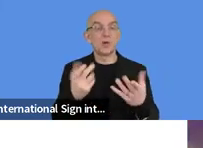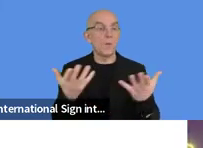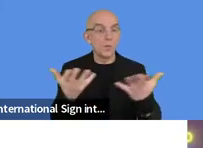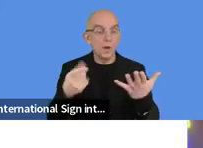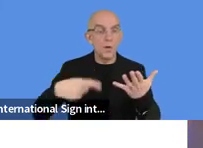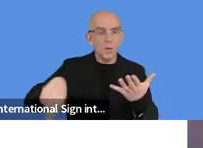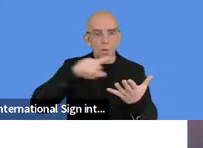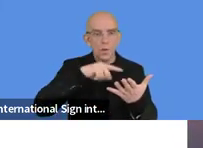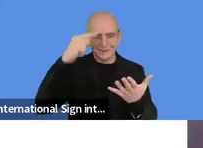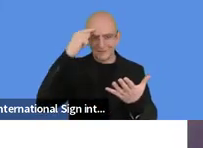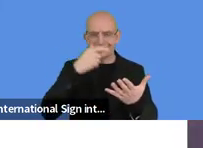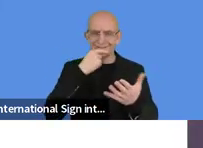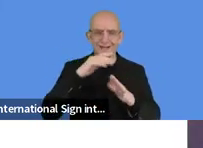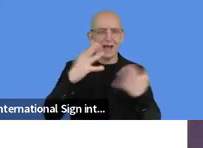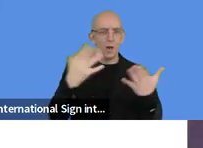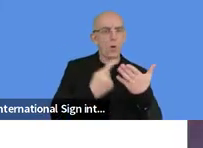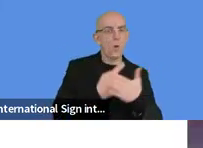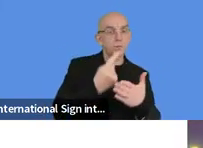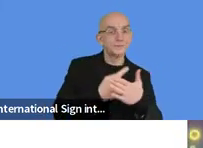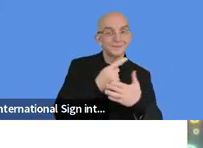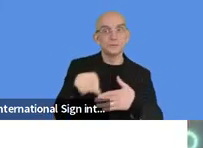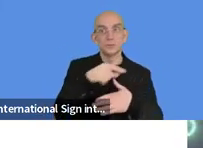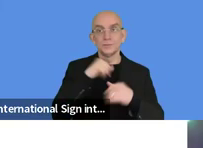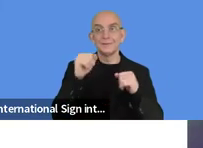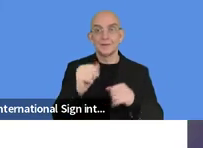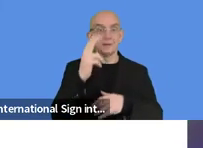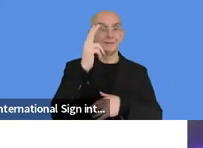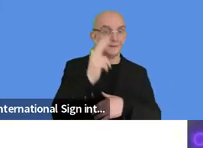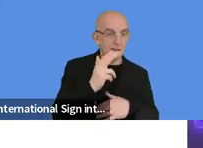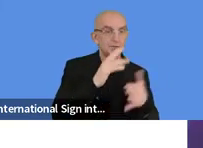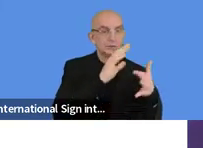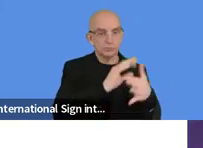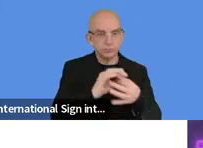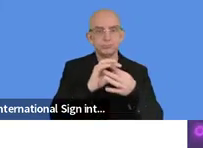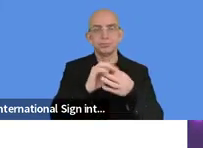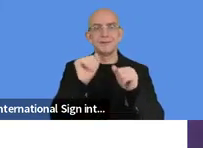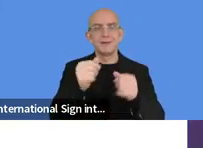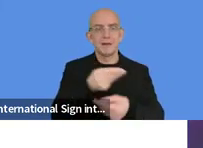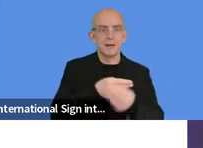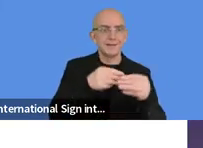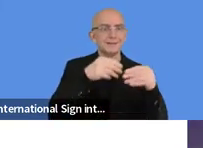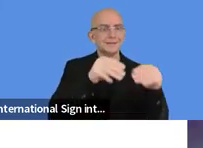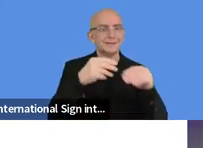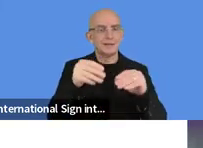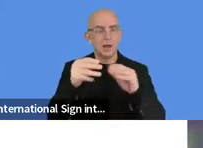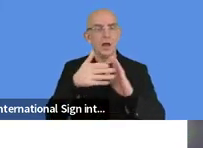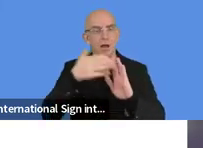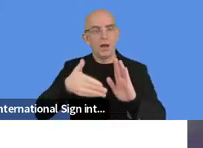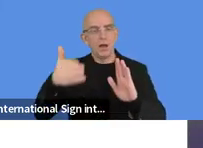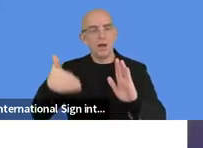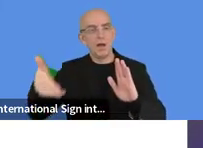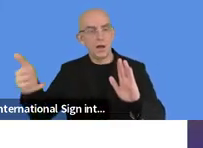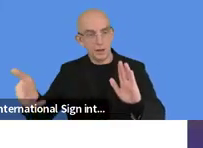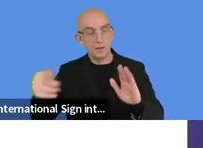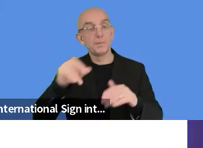we've come up with is a very customized program, a program that is personalized a program that uses insights from